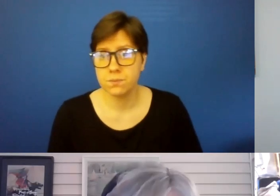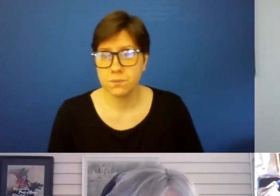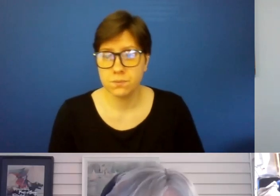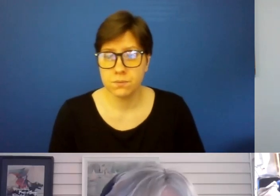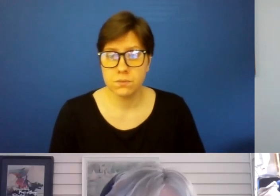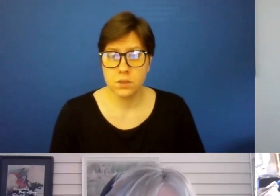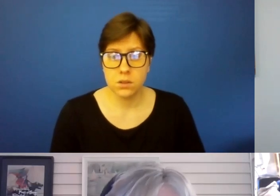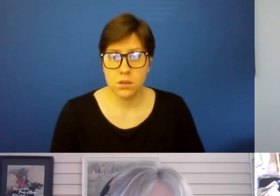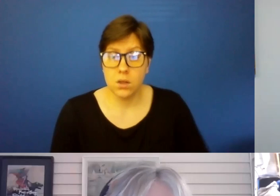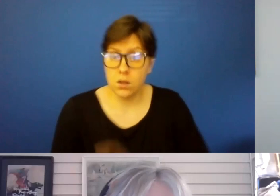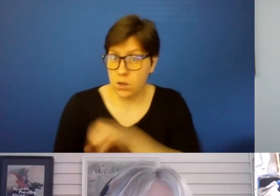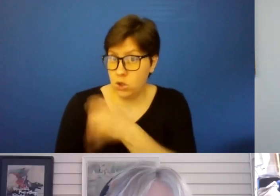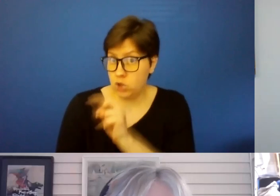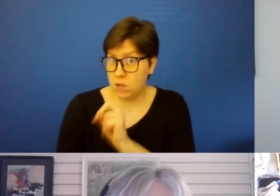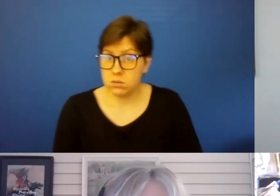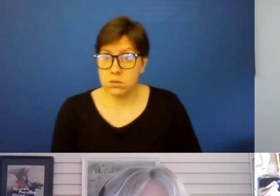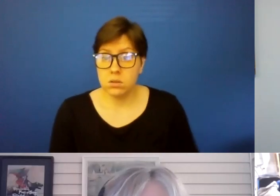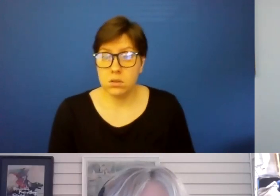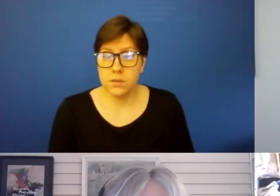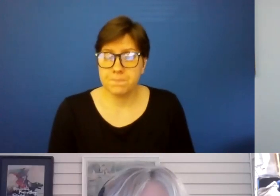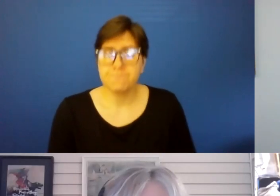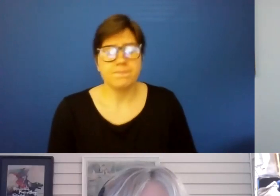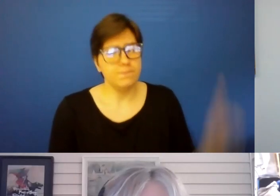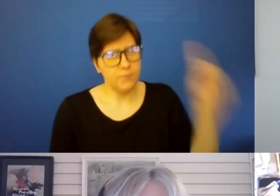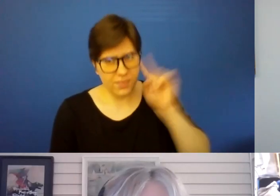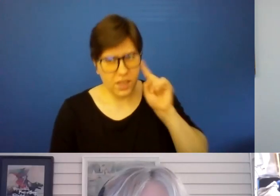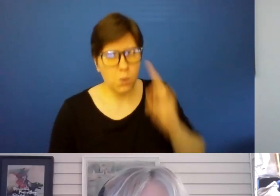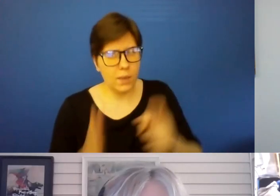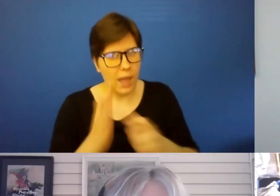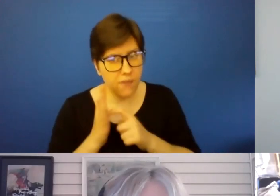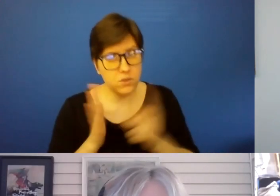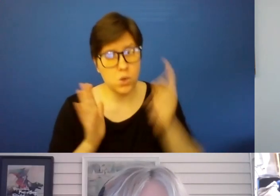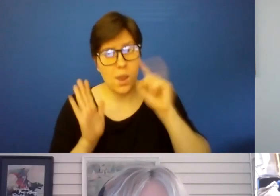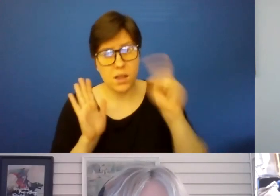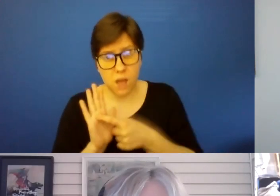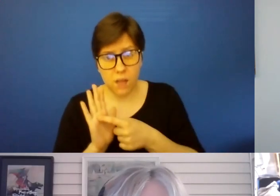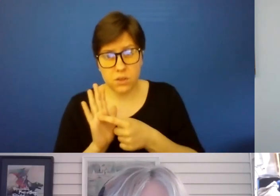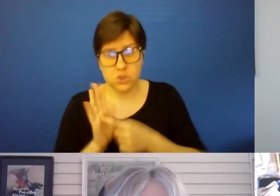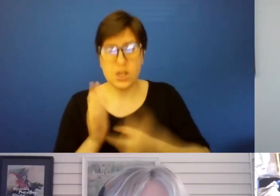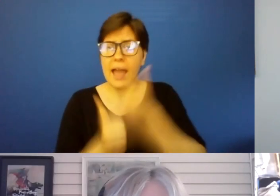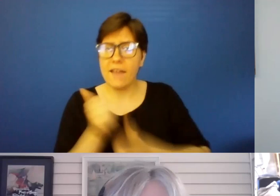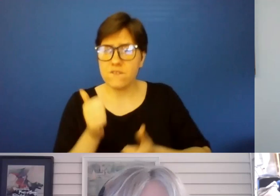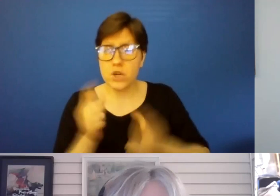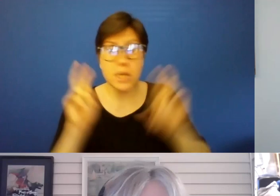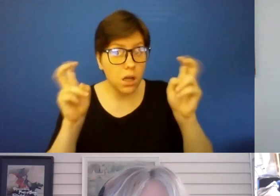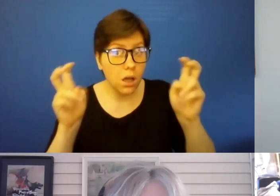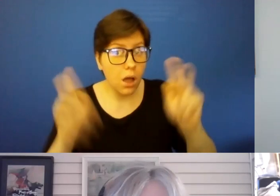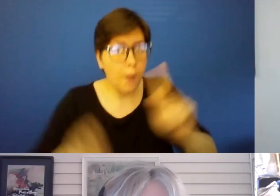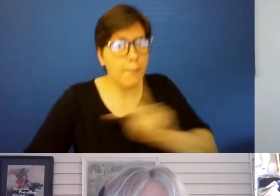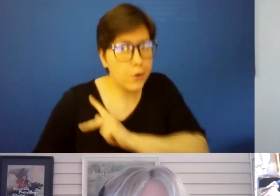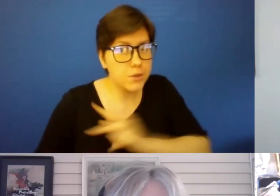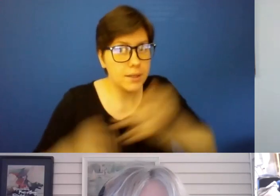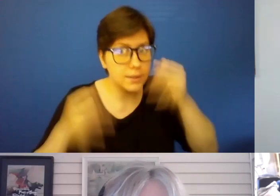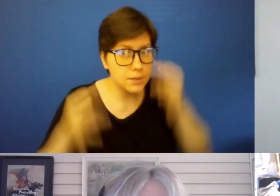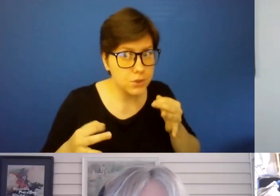John? I think we have to acknowledge that every so-called personal decision